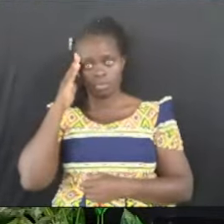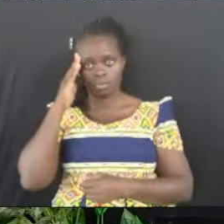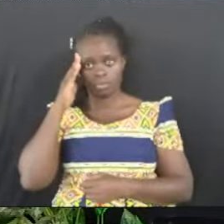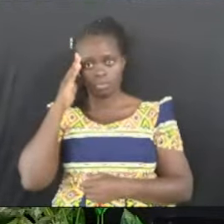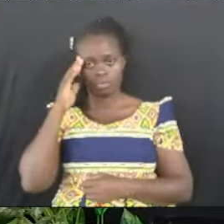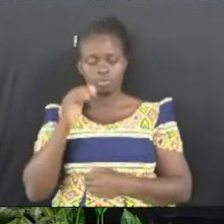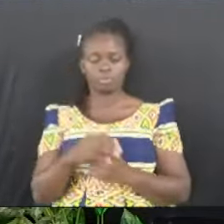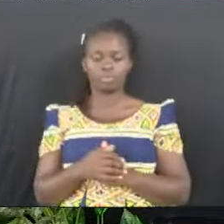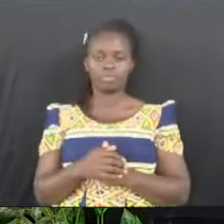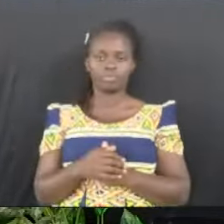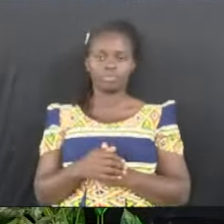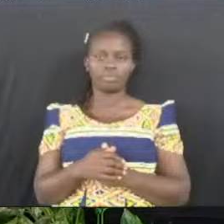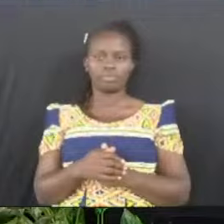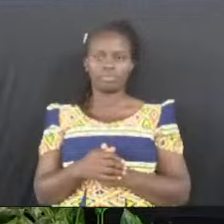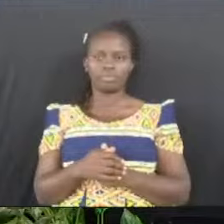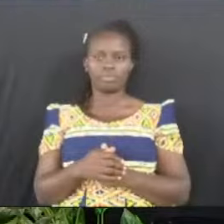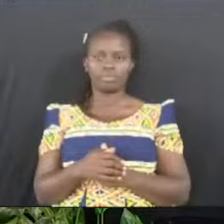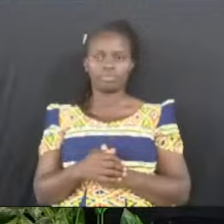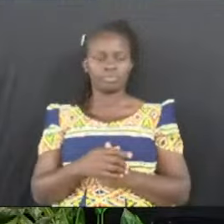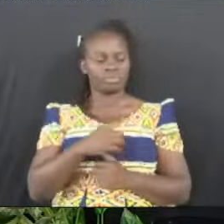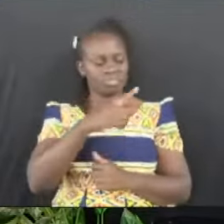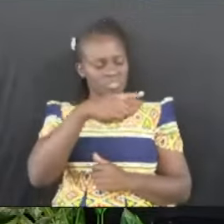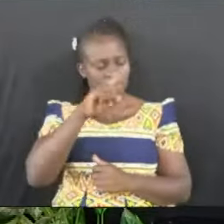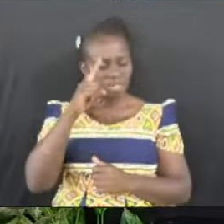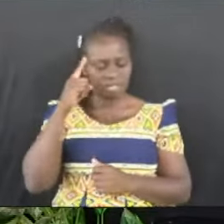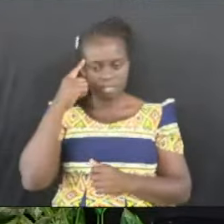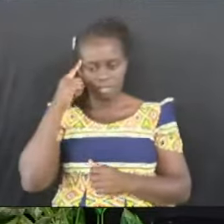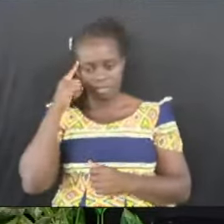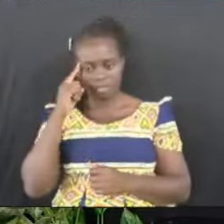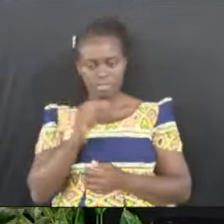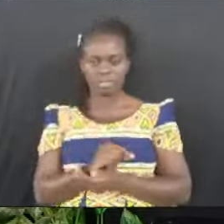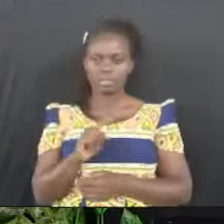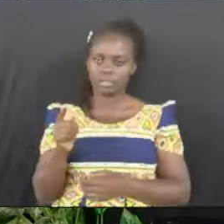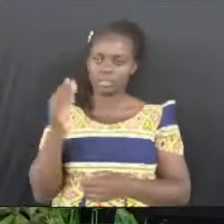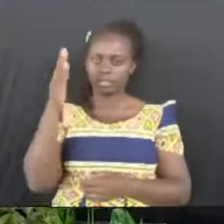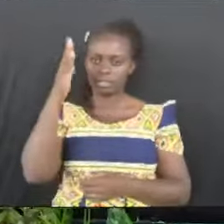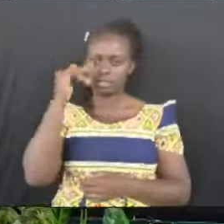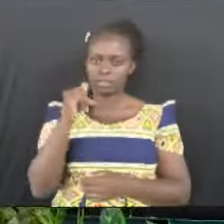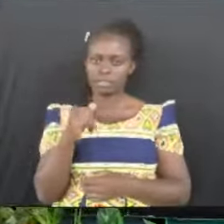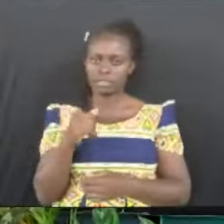are right and righteousness. And that's why I must tell you,